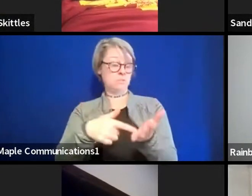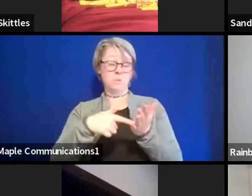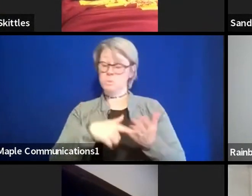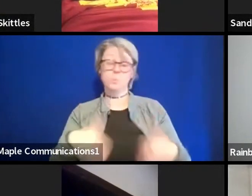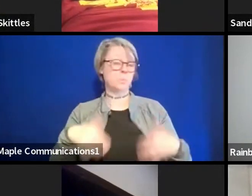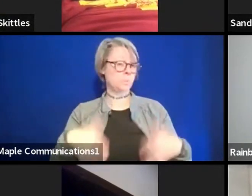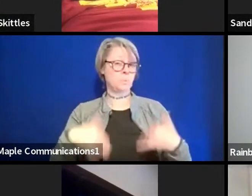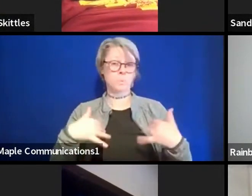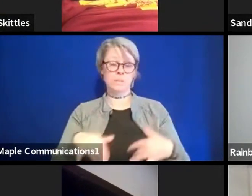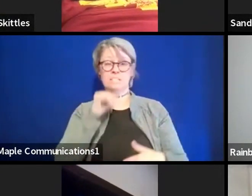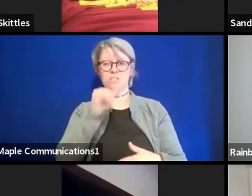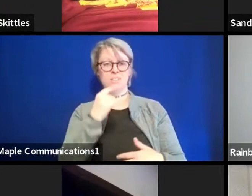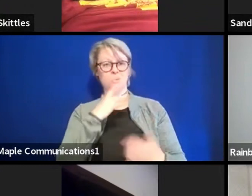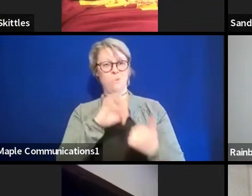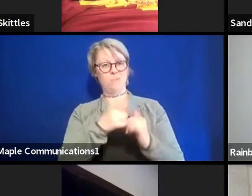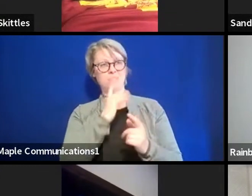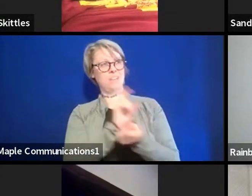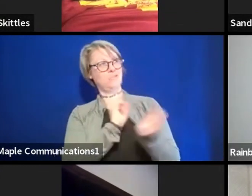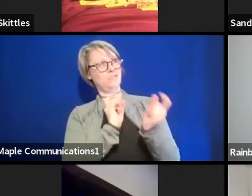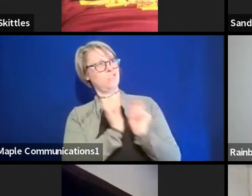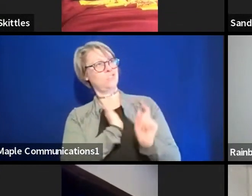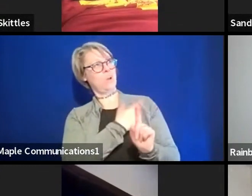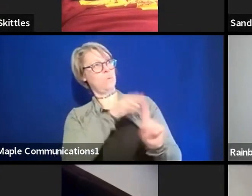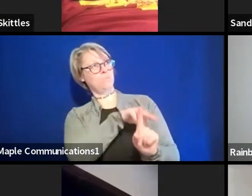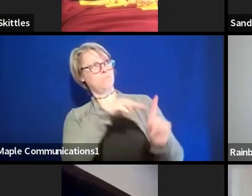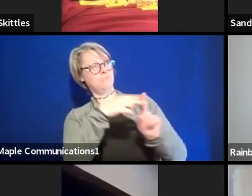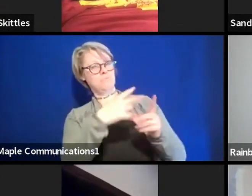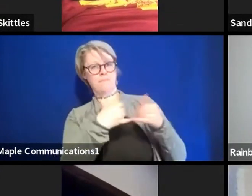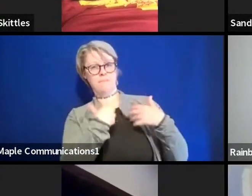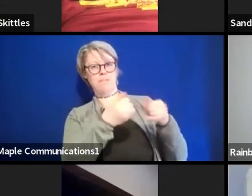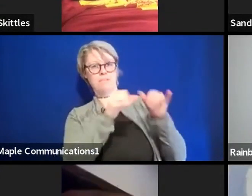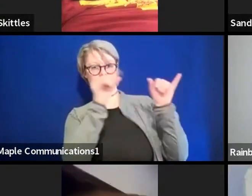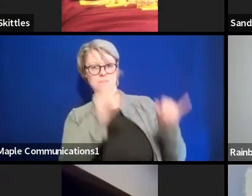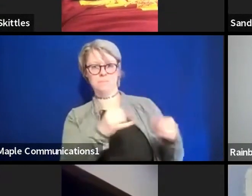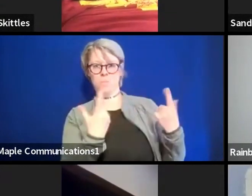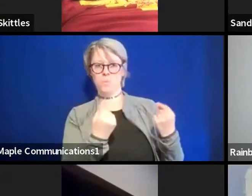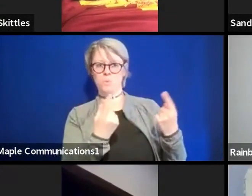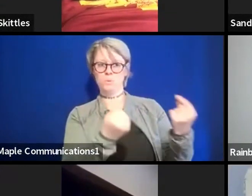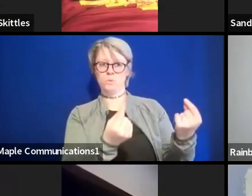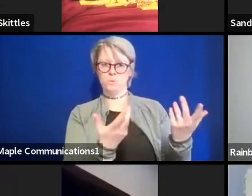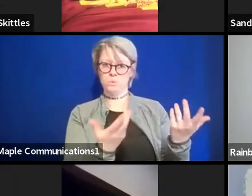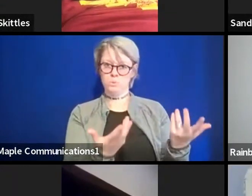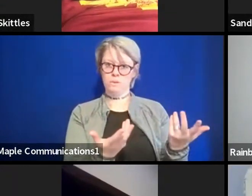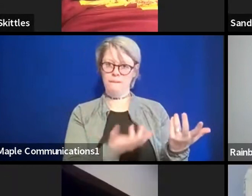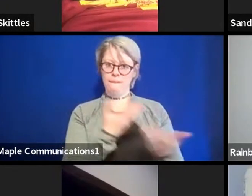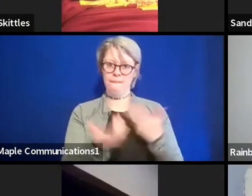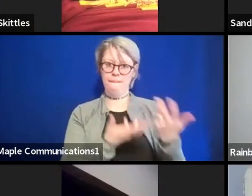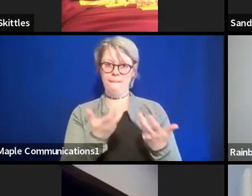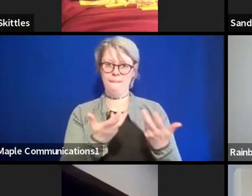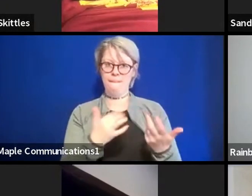that kind of talk help you to feel better? And Sandra, you know, you're taking the